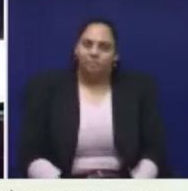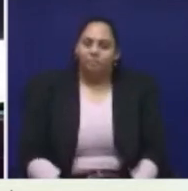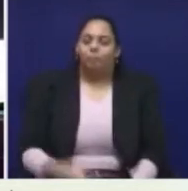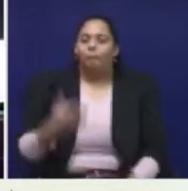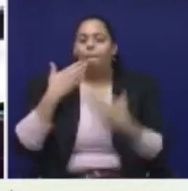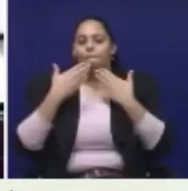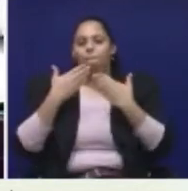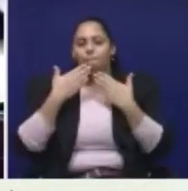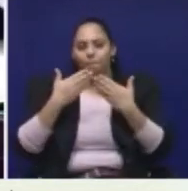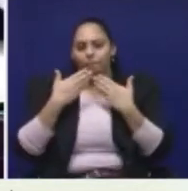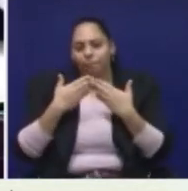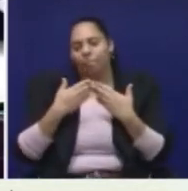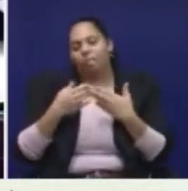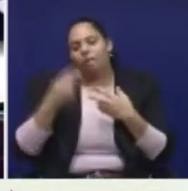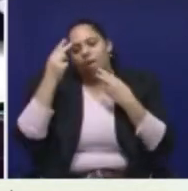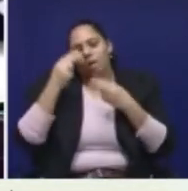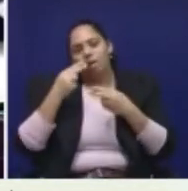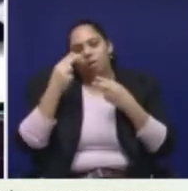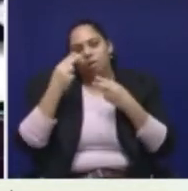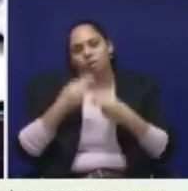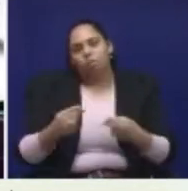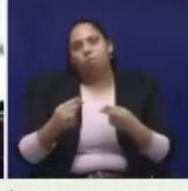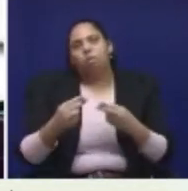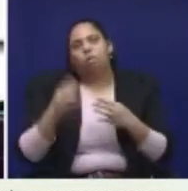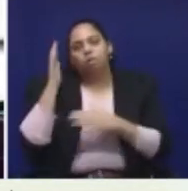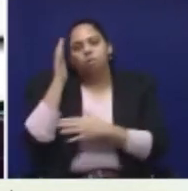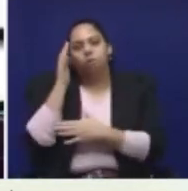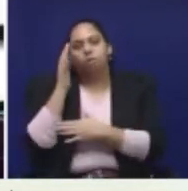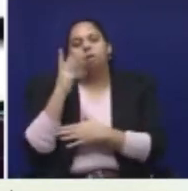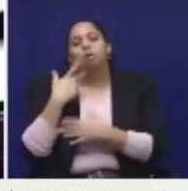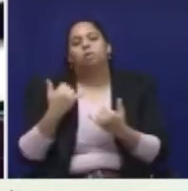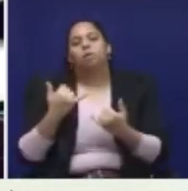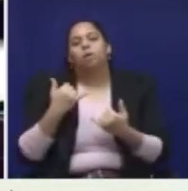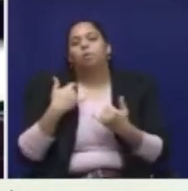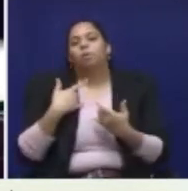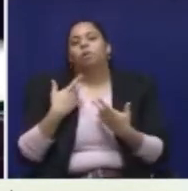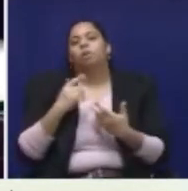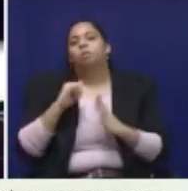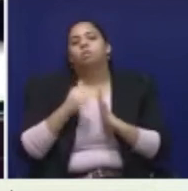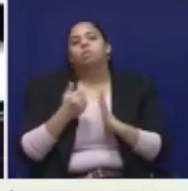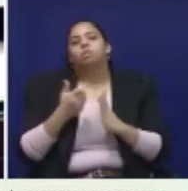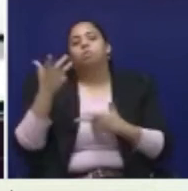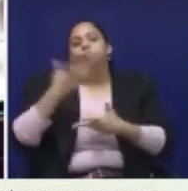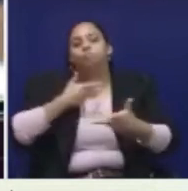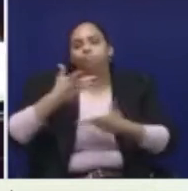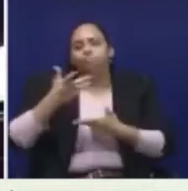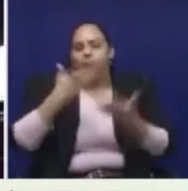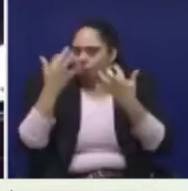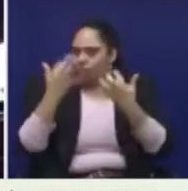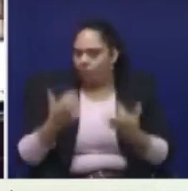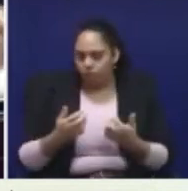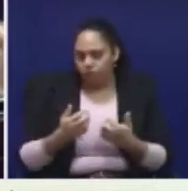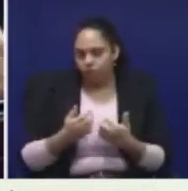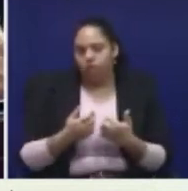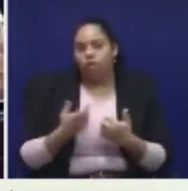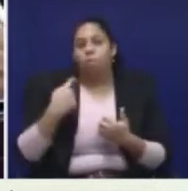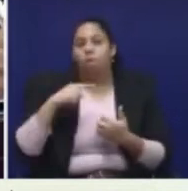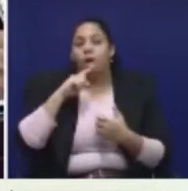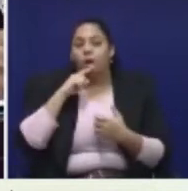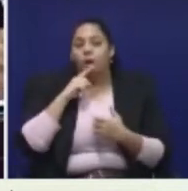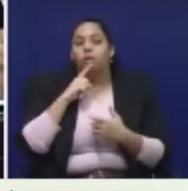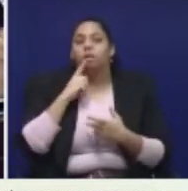Thank you, Honourable Deputy Speaker. The ACDP posits that today we are not merely debating a budget, but affirming